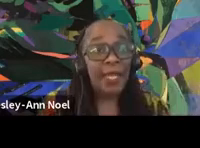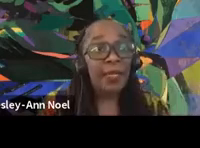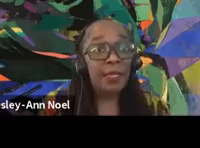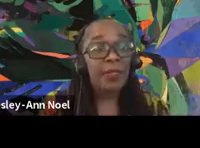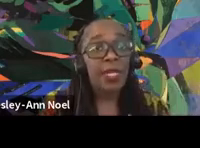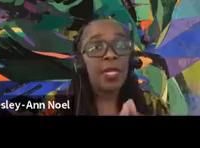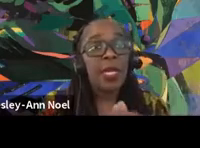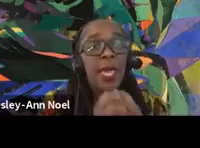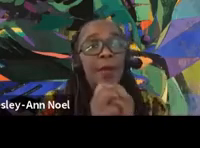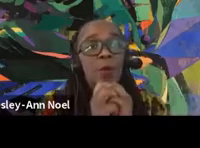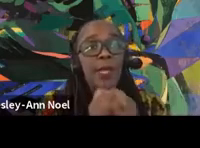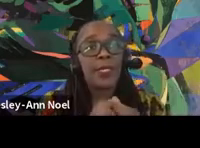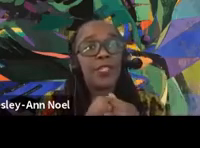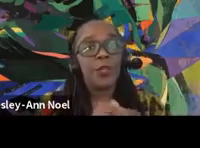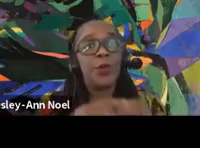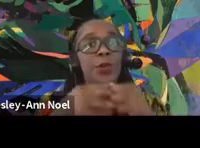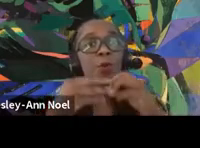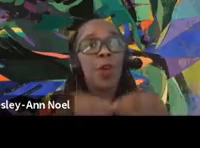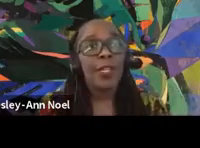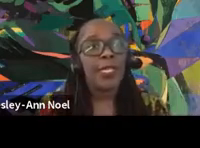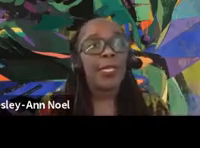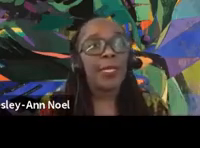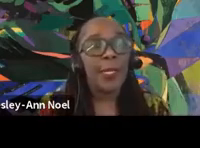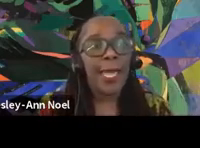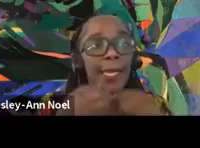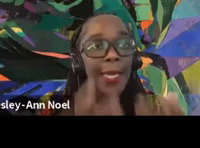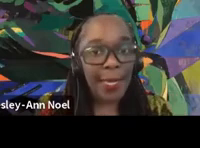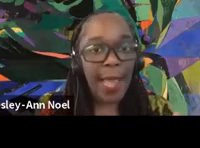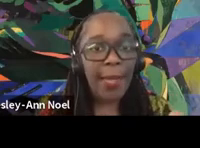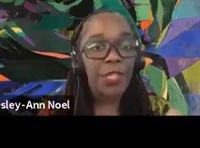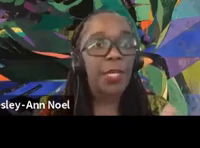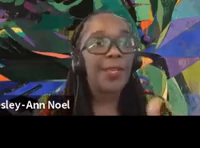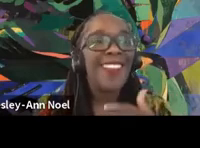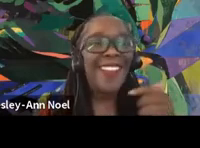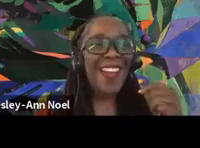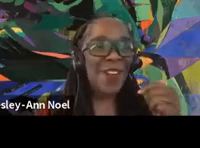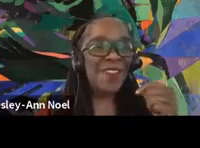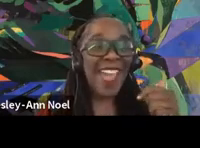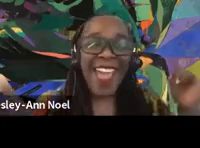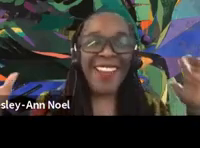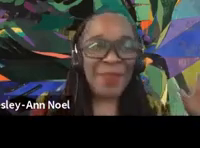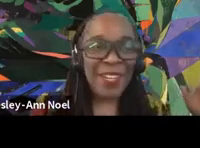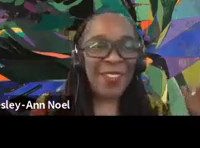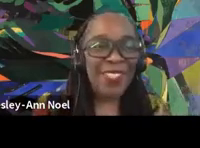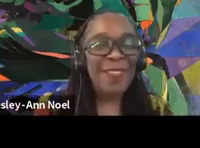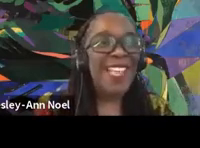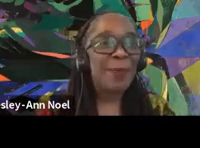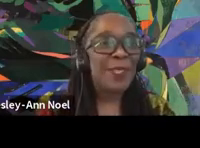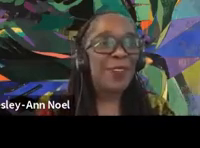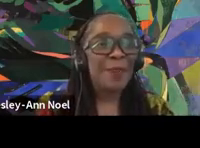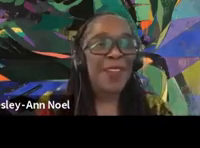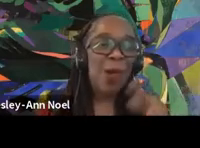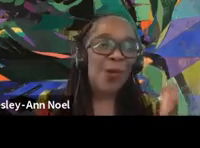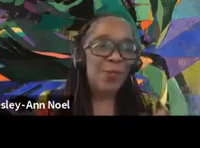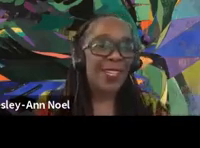stay in the theory, and I wanted to show what could it look like in action. And I'm gonna use some